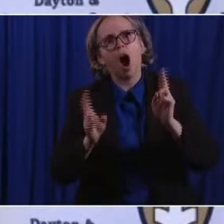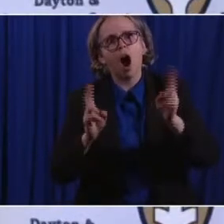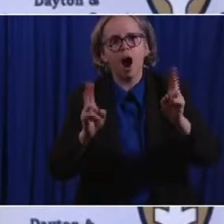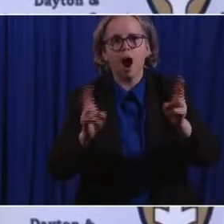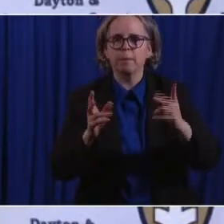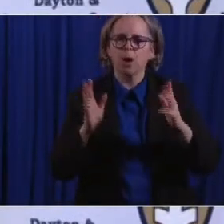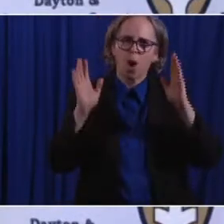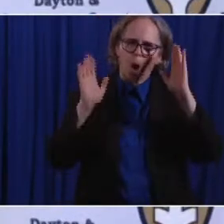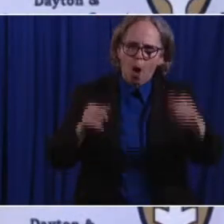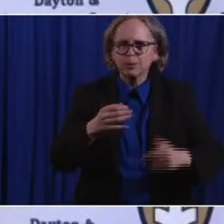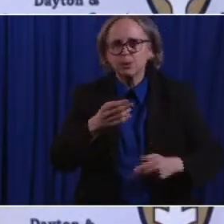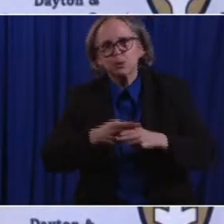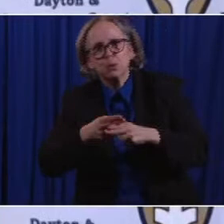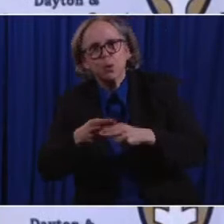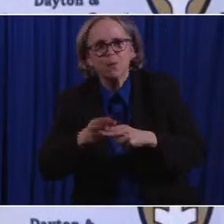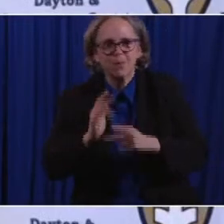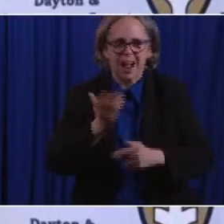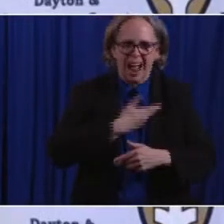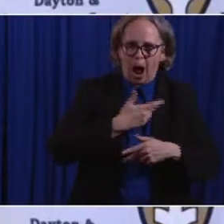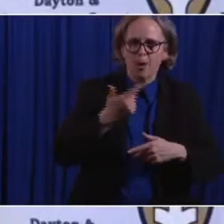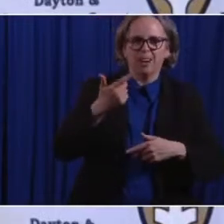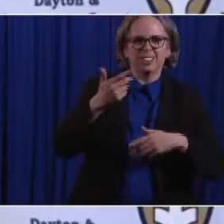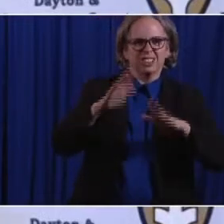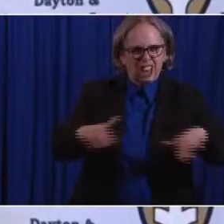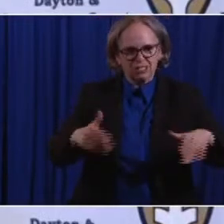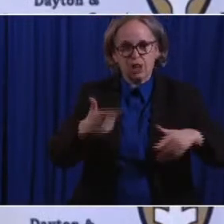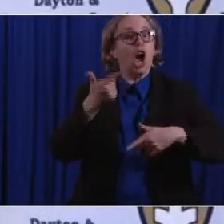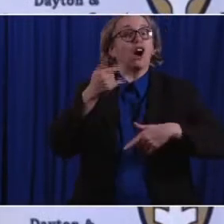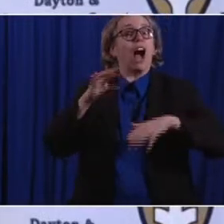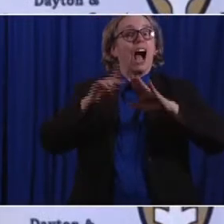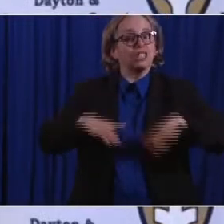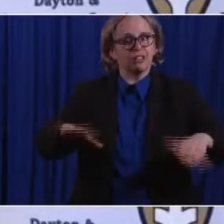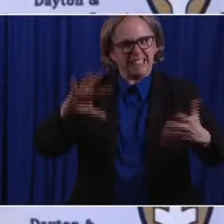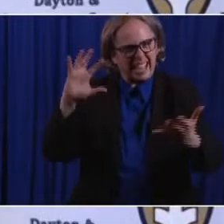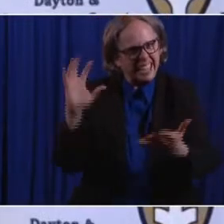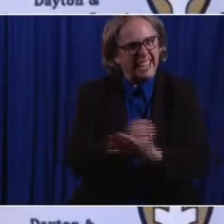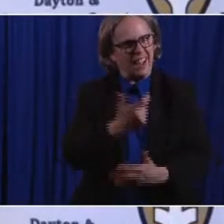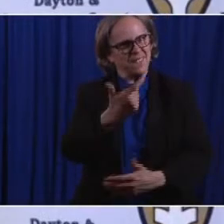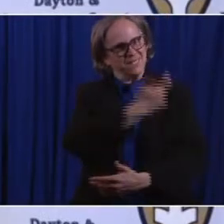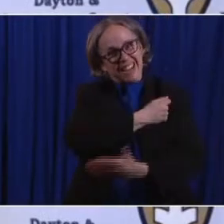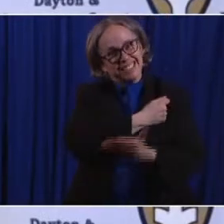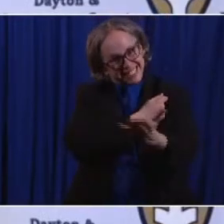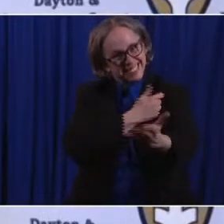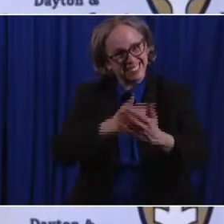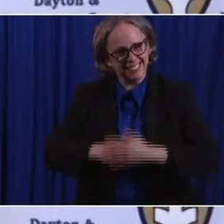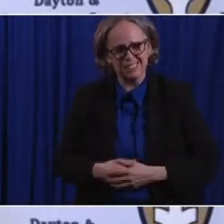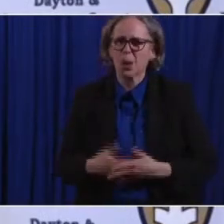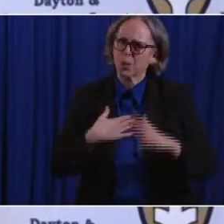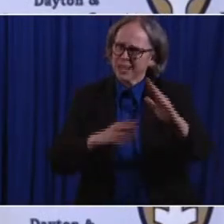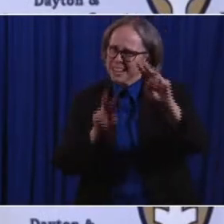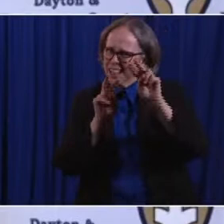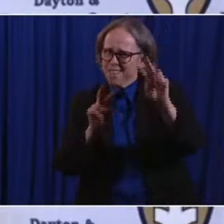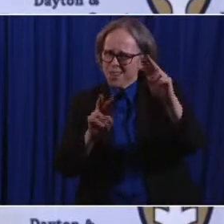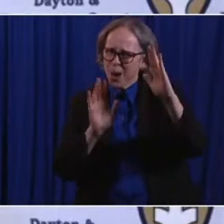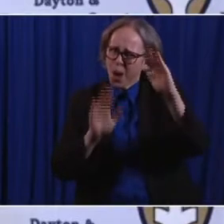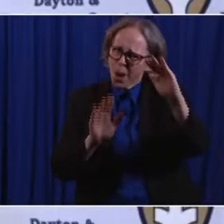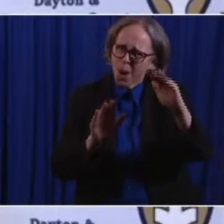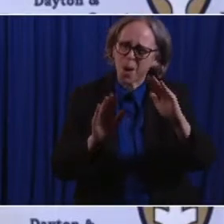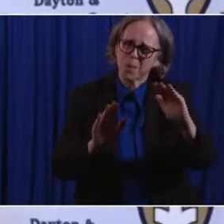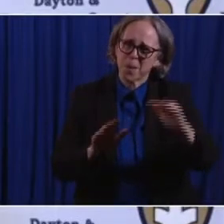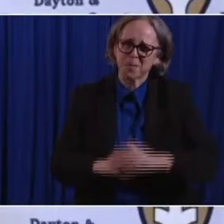away, that children will be able to be vaccinated, and we're all looking forward to that.